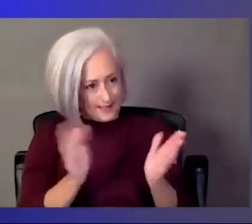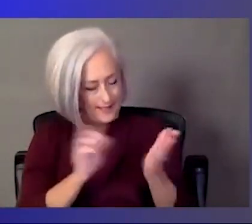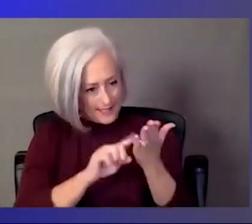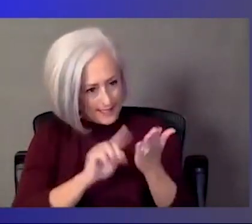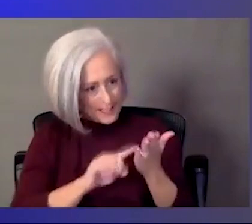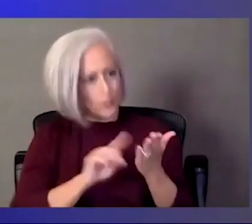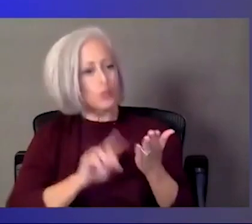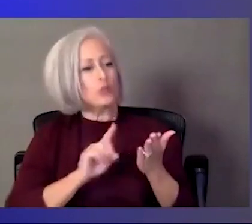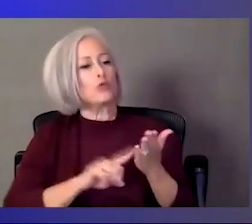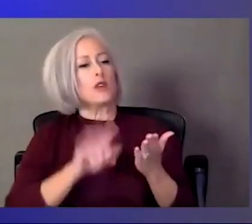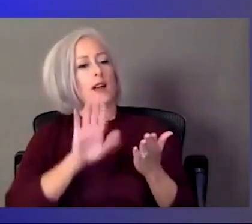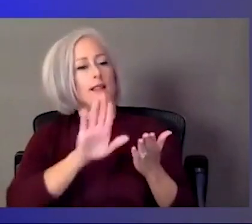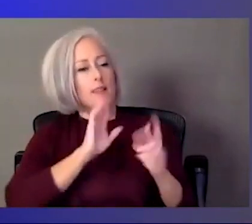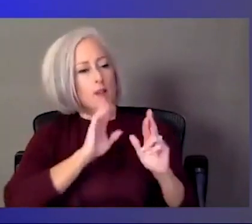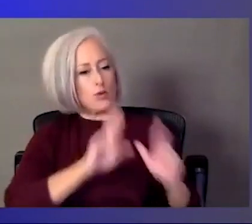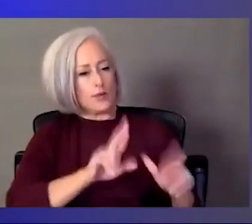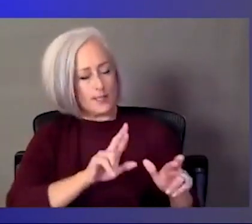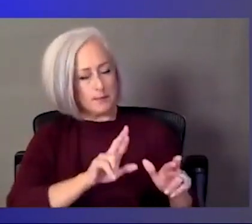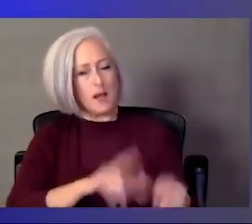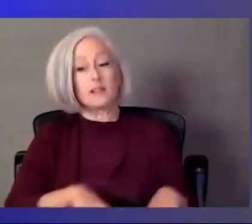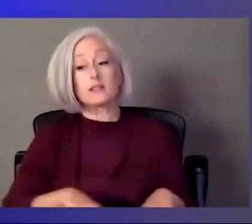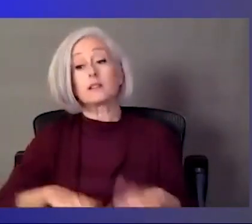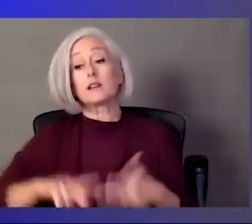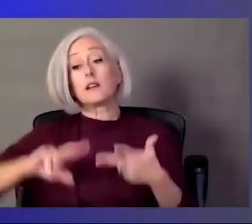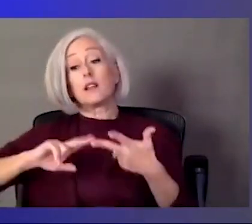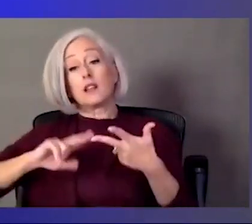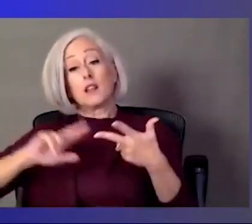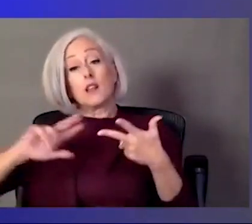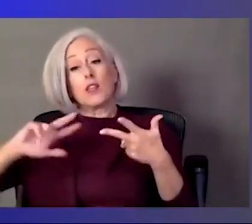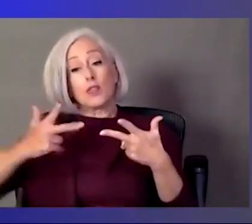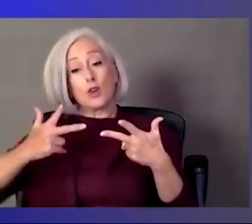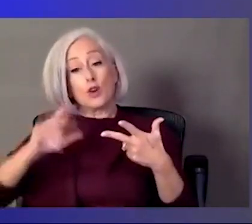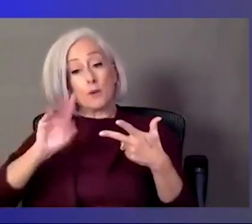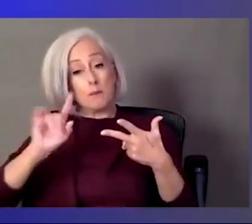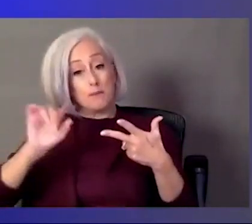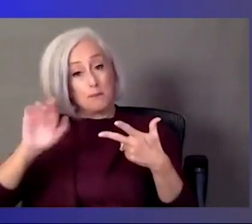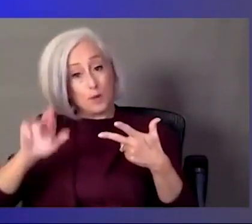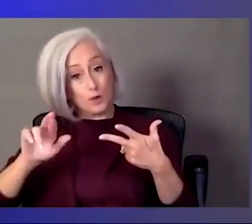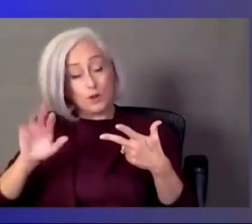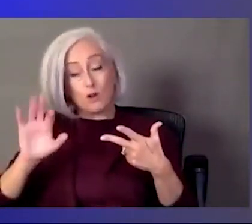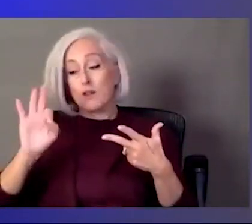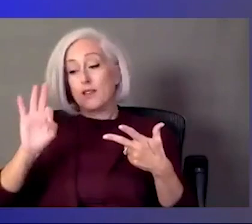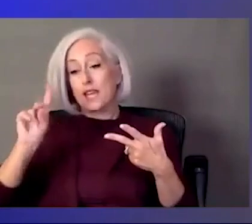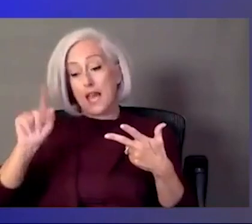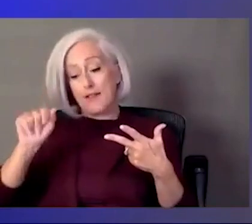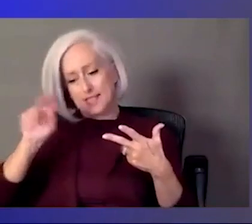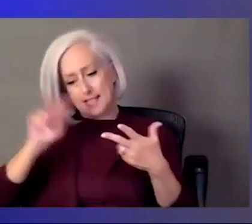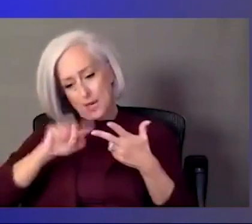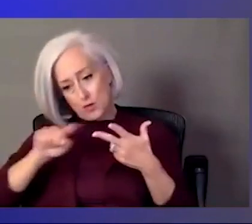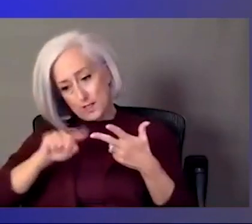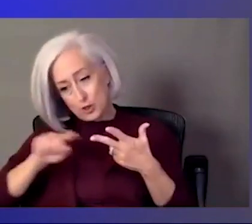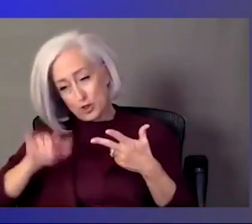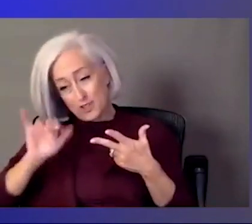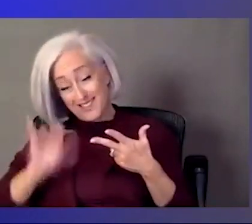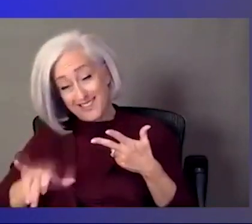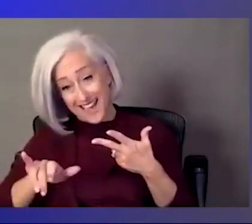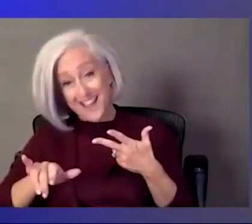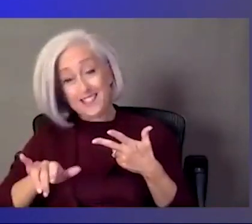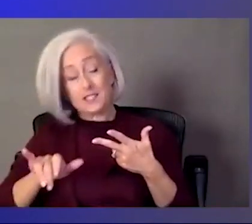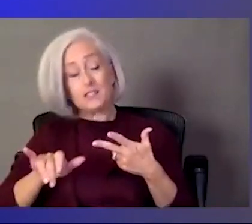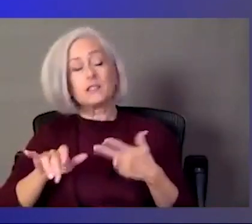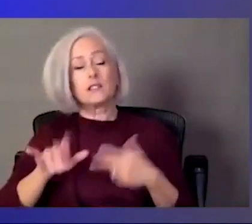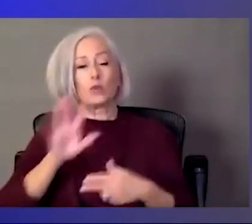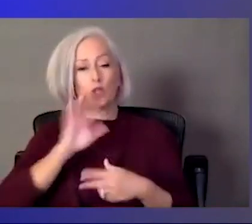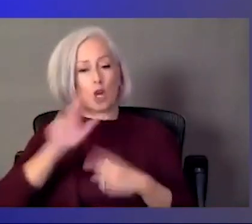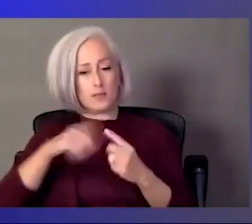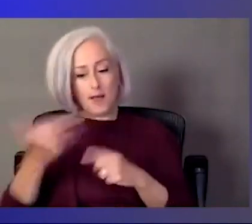question about boosters, as the Food and Drug Administration looks at that, and we do the research studies we spoke about earlier, will help provide